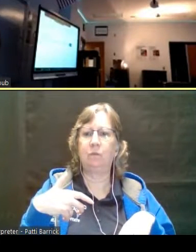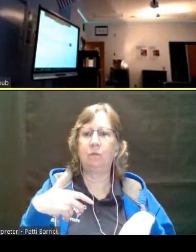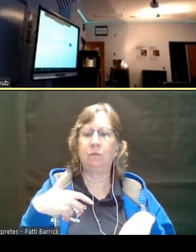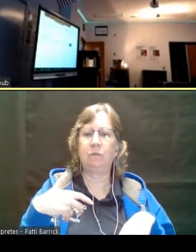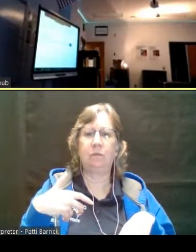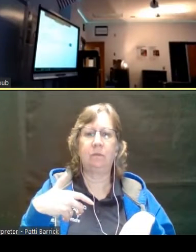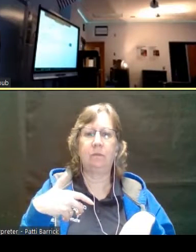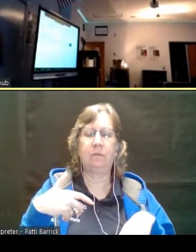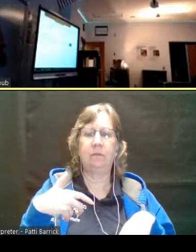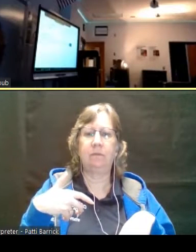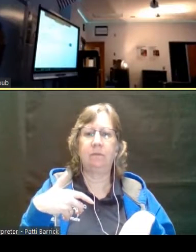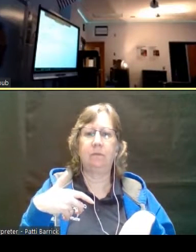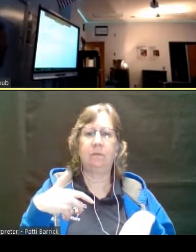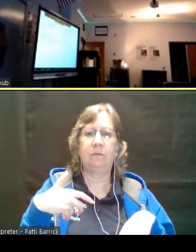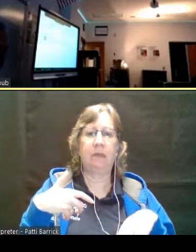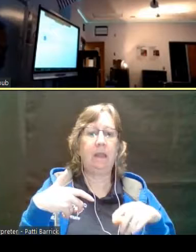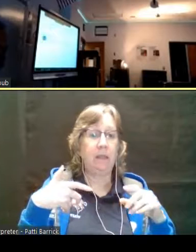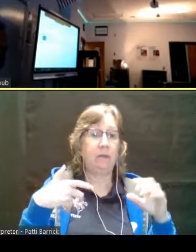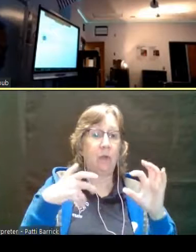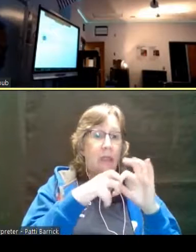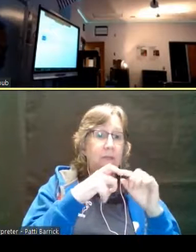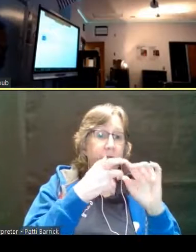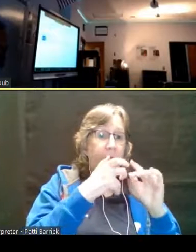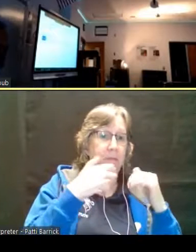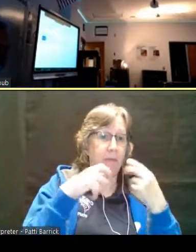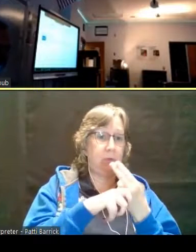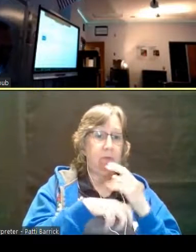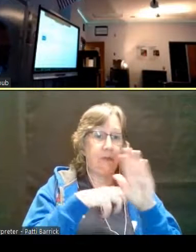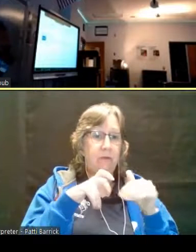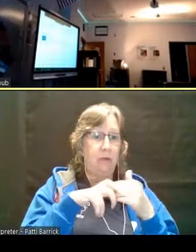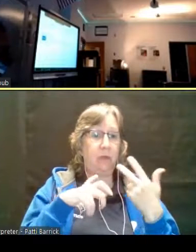So link to a website will have all three, and this would be my